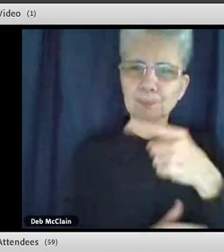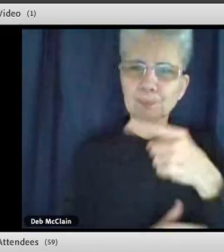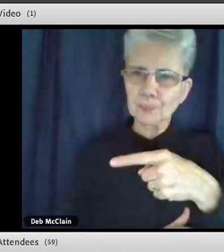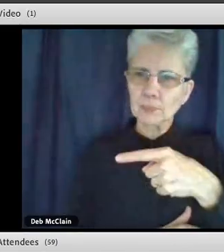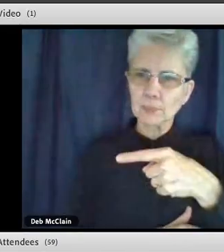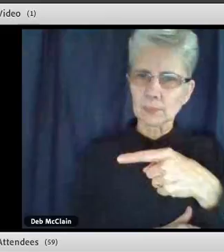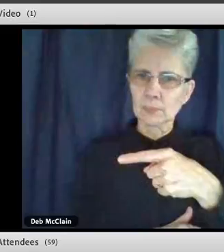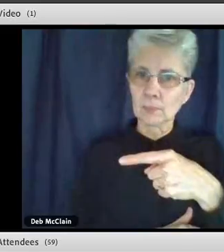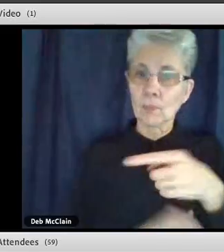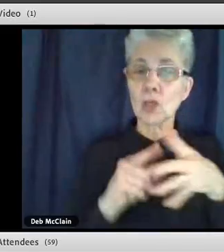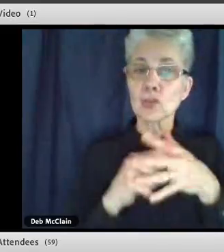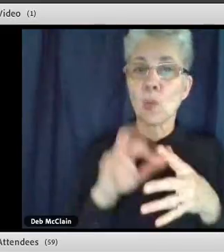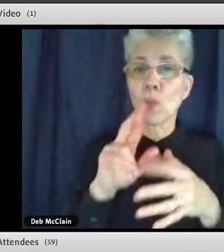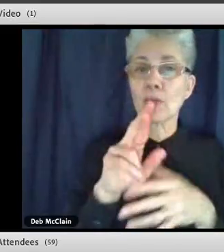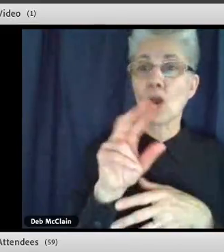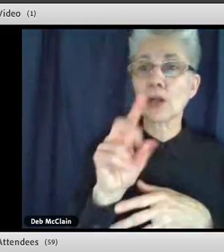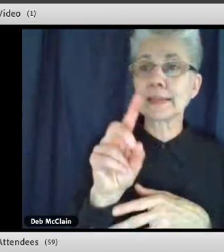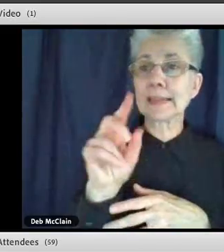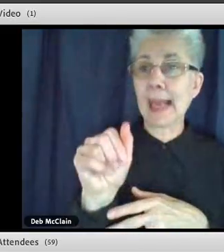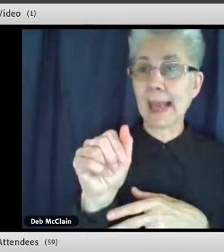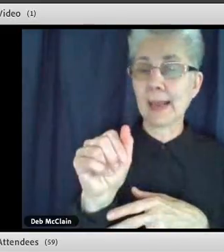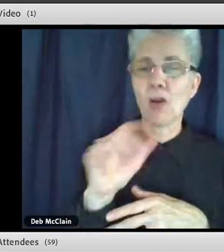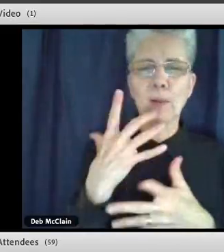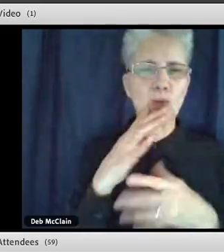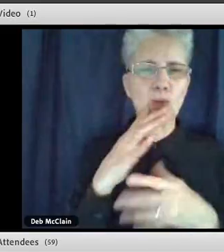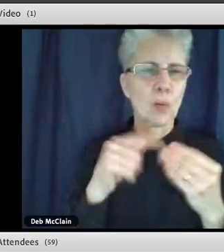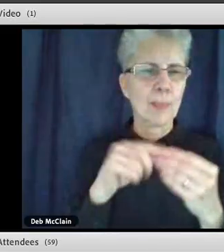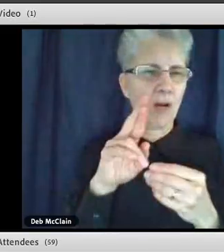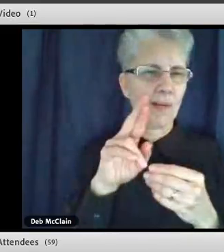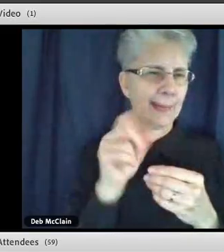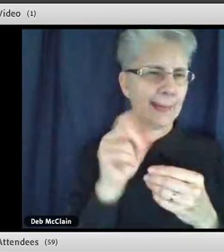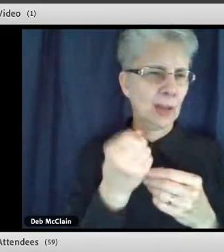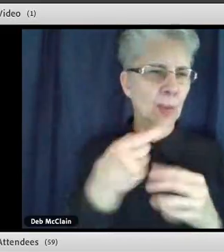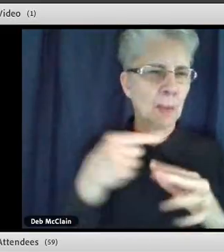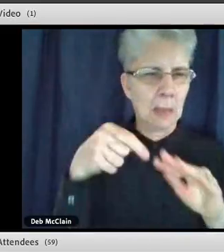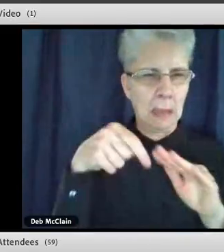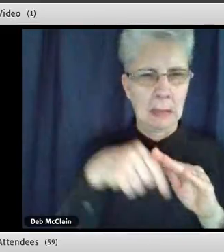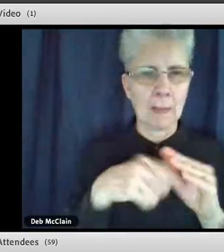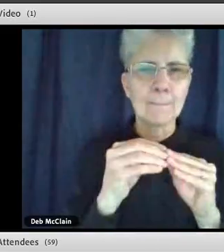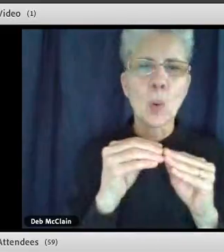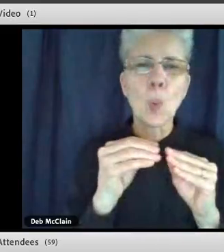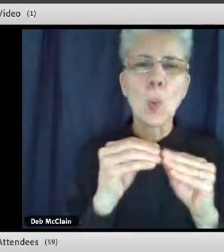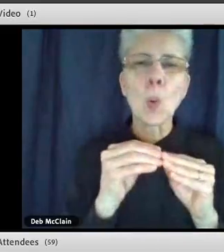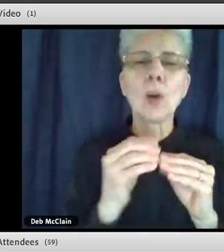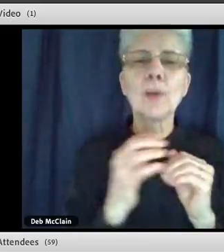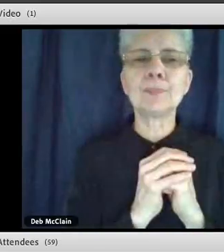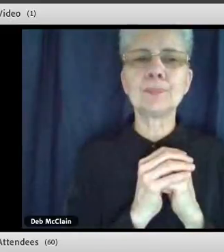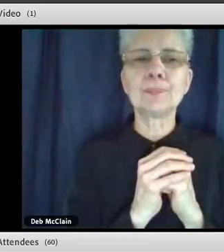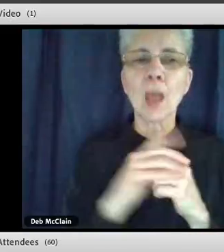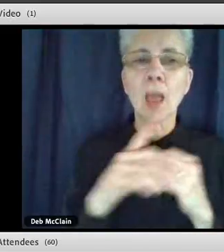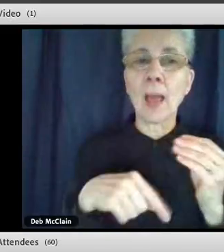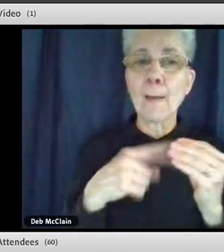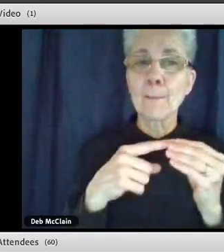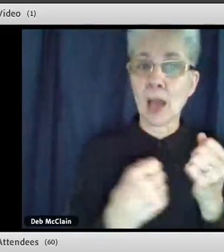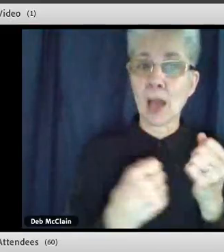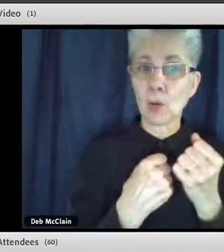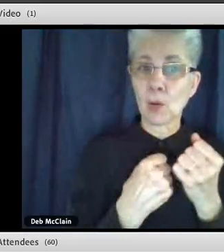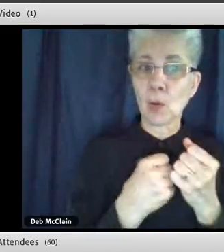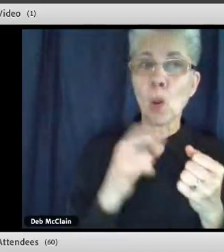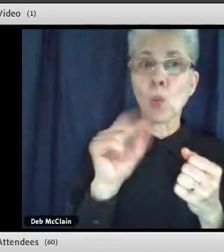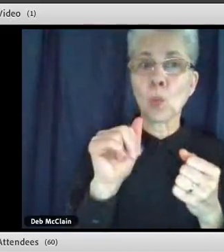let's start with RDA. I've already talked about RDA a little bit, but let's get into a little bit more detail about resource description